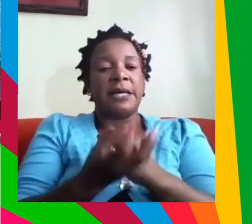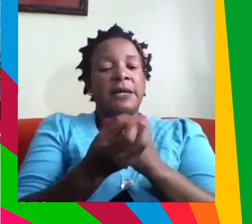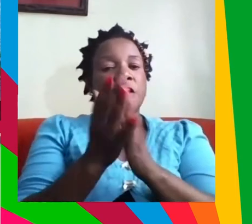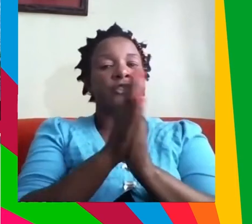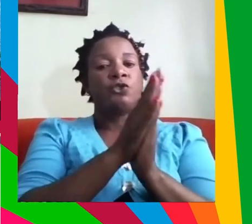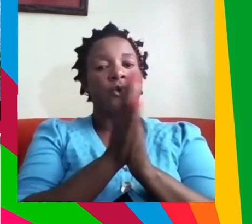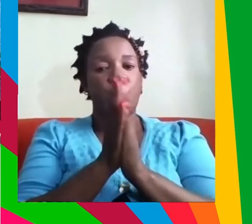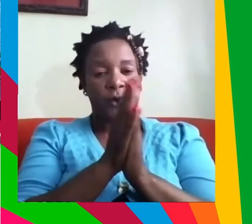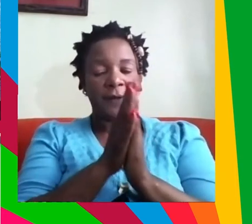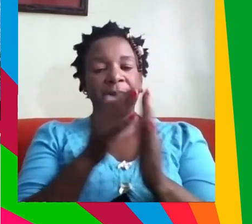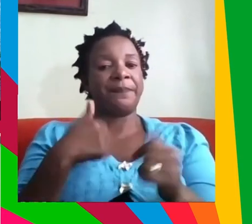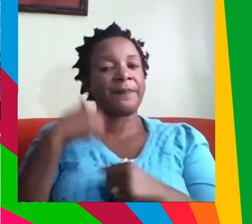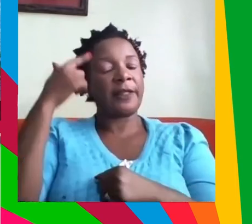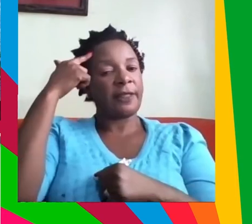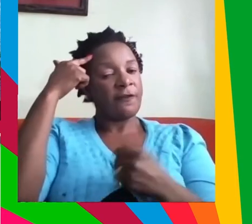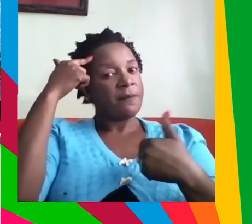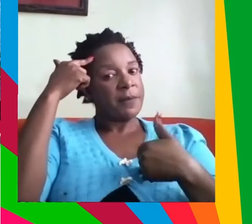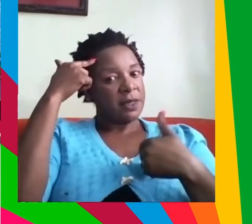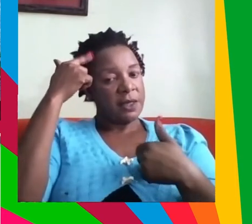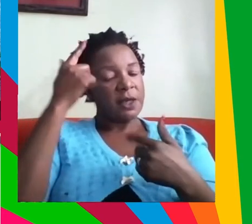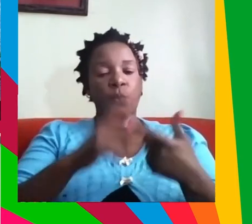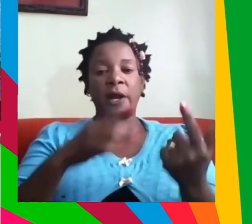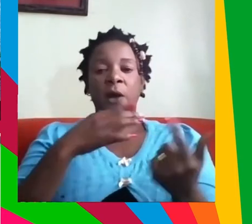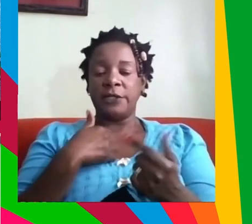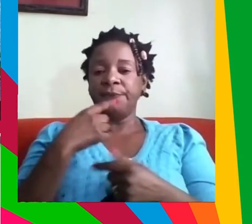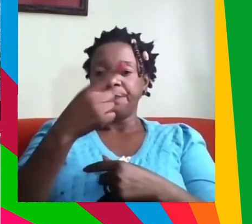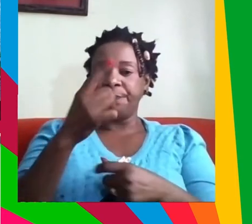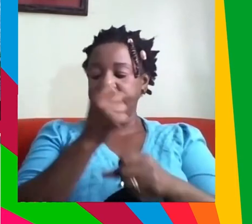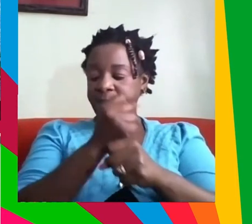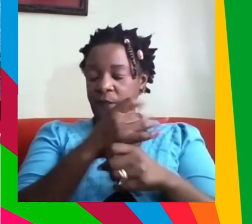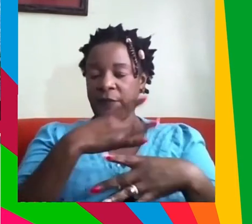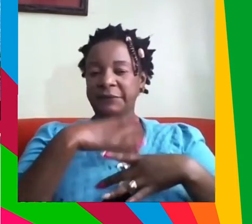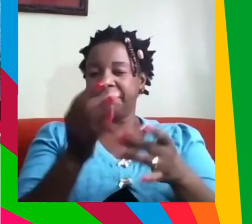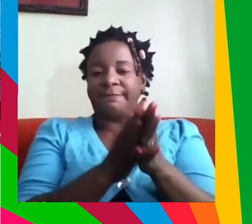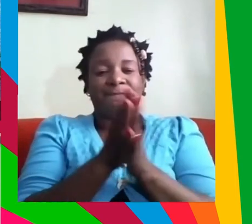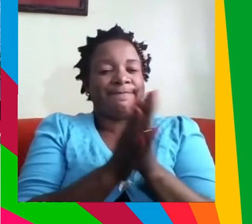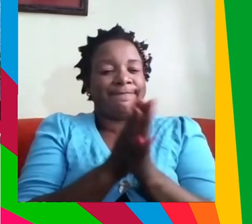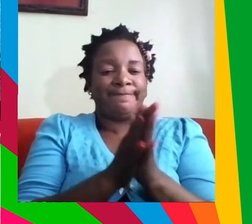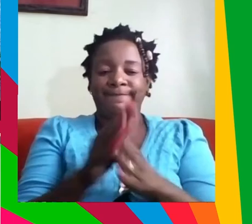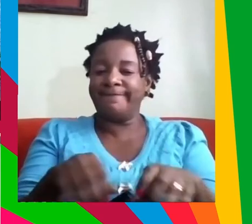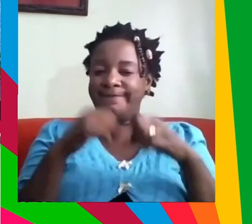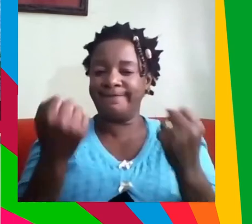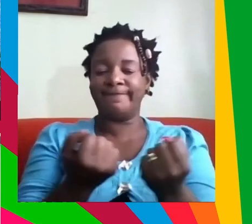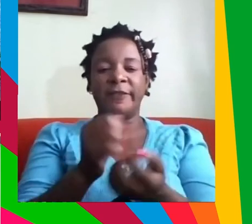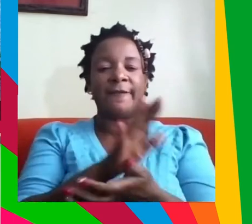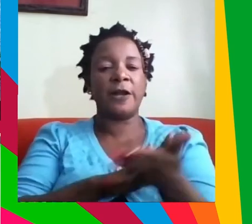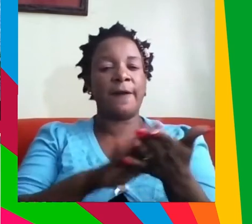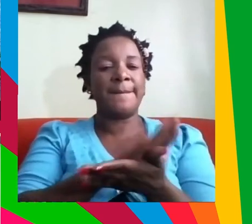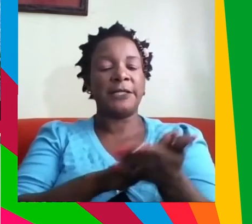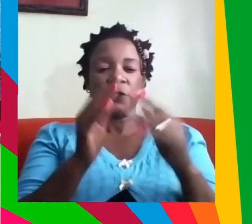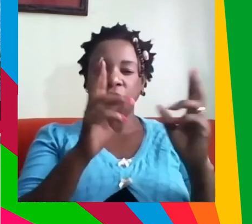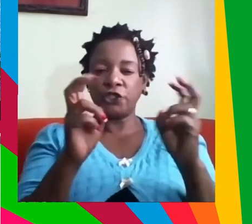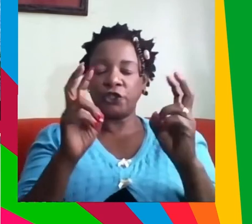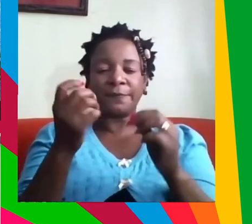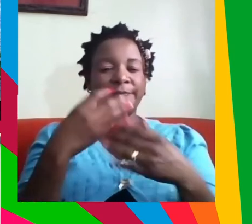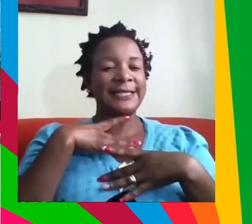And I think for me, what I really want to tell as a photographer, I'm really interested in social and environmental issues. I'm interested in understanding my